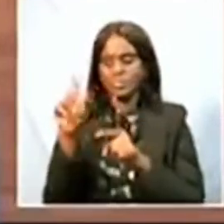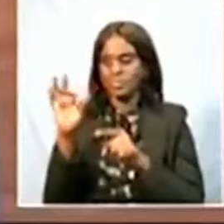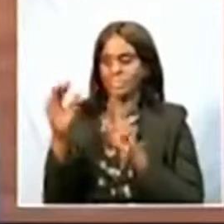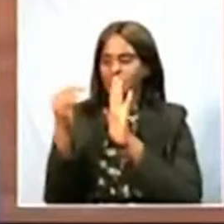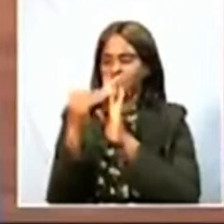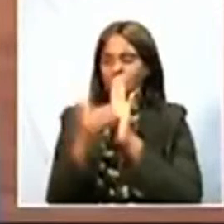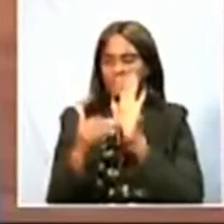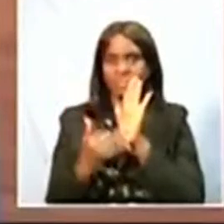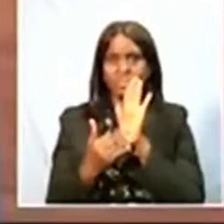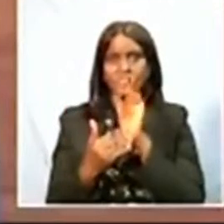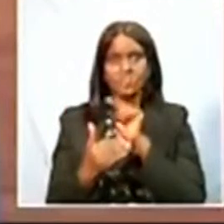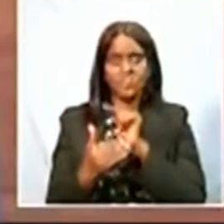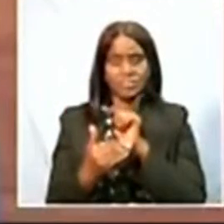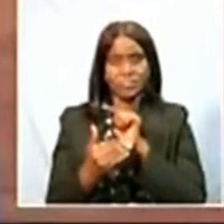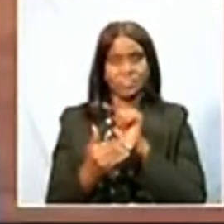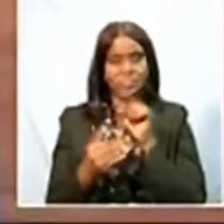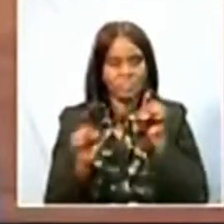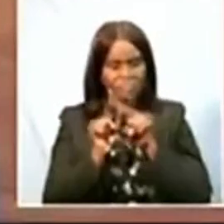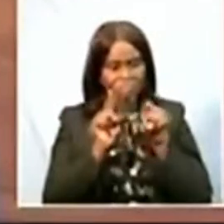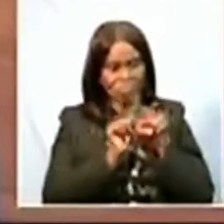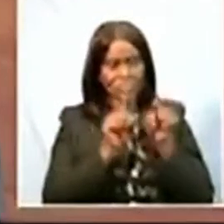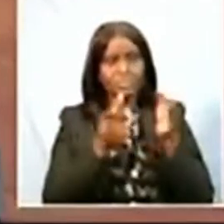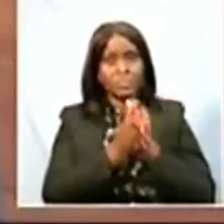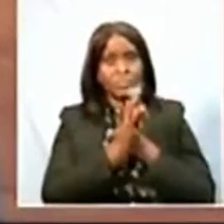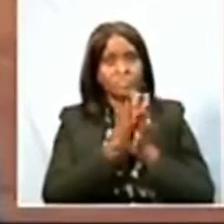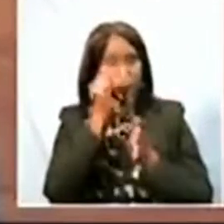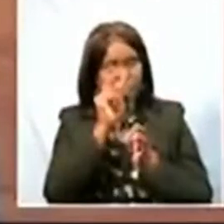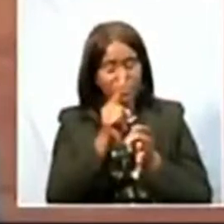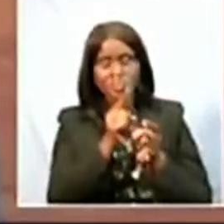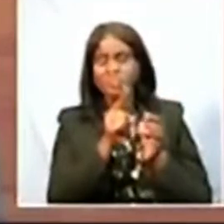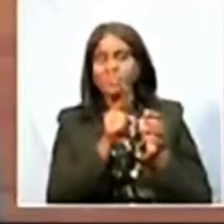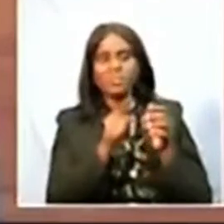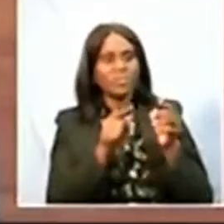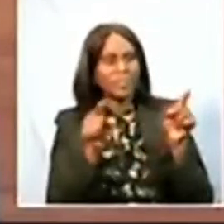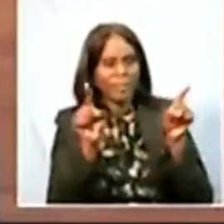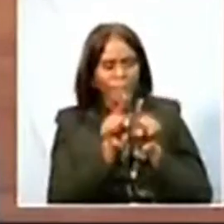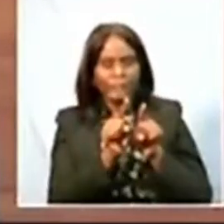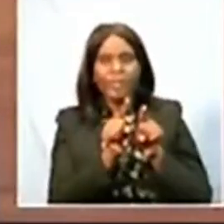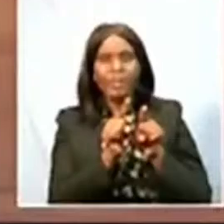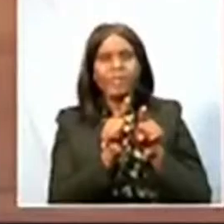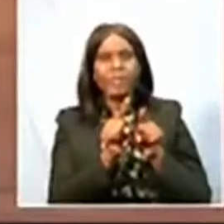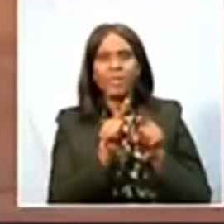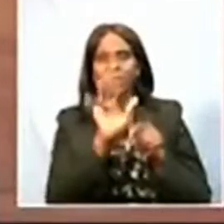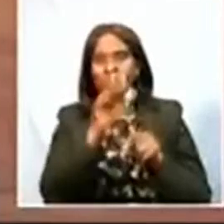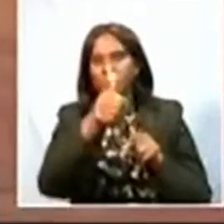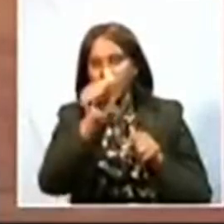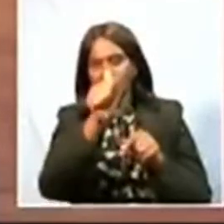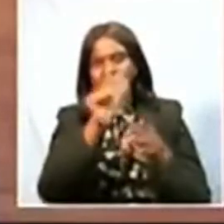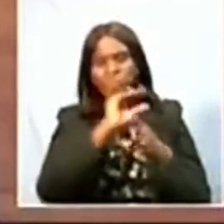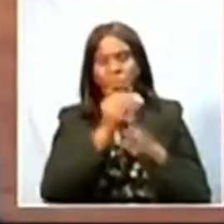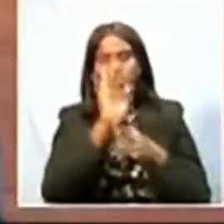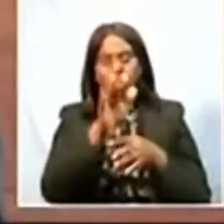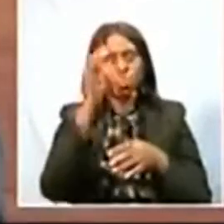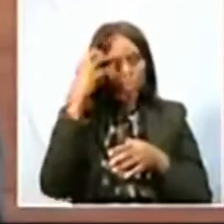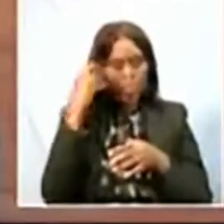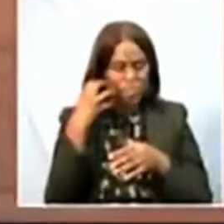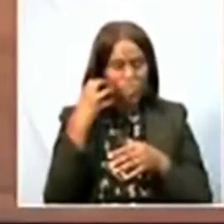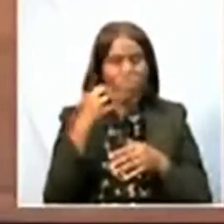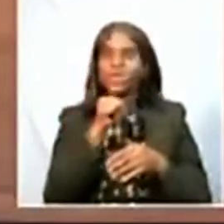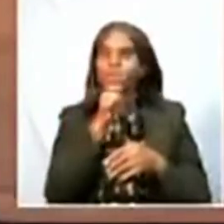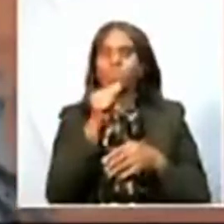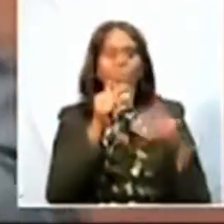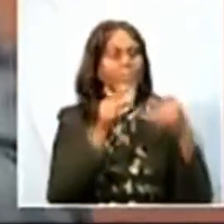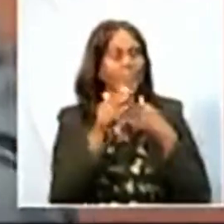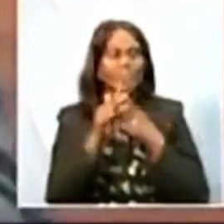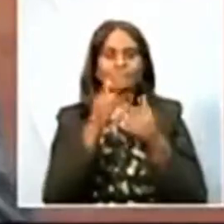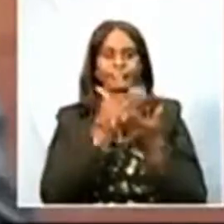guidelines. He is asking, why did you go up against this one yourself or your office? Not